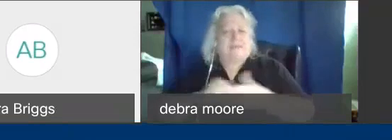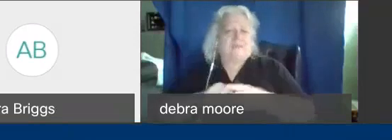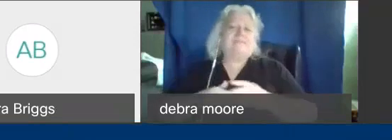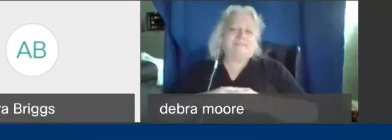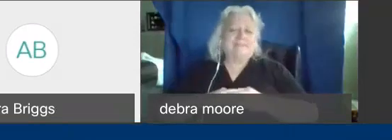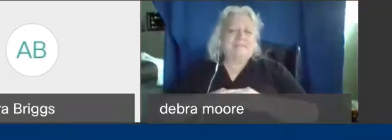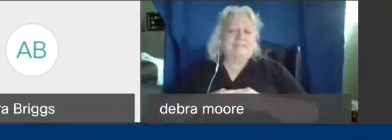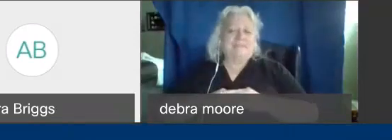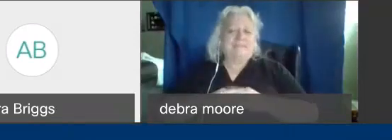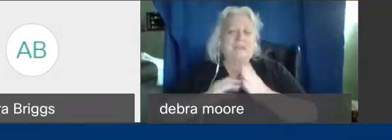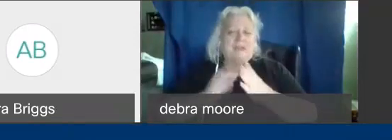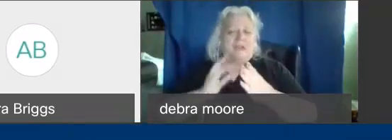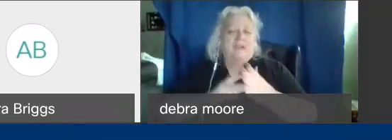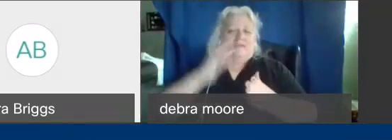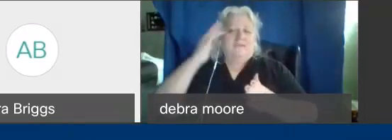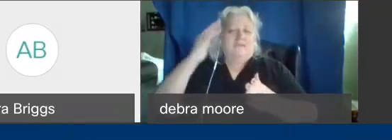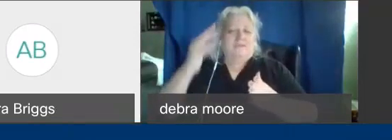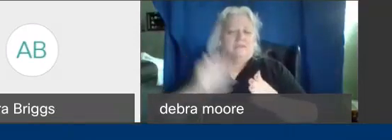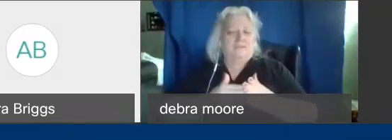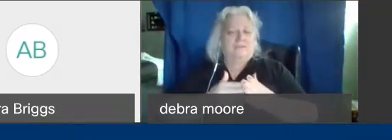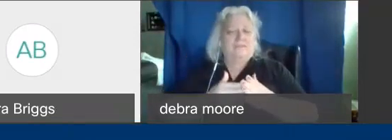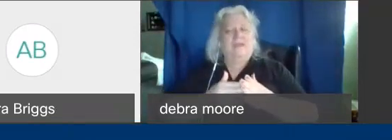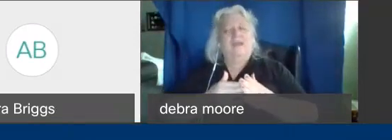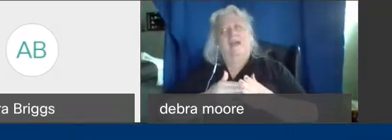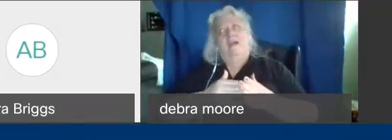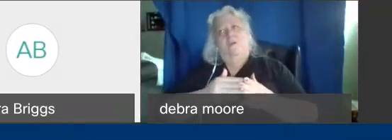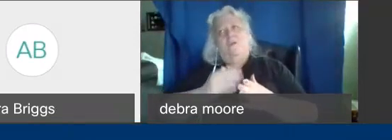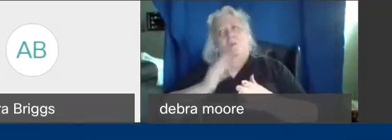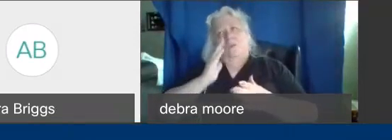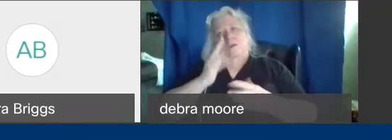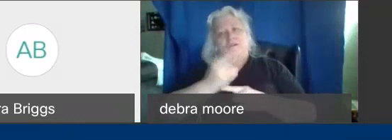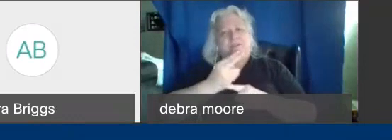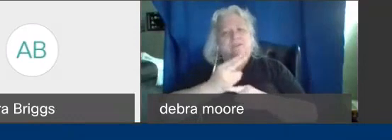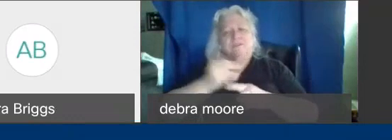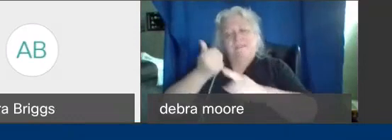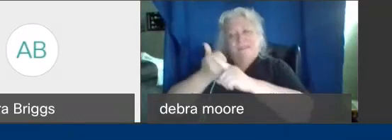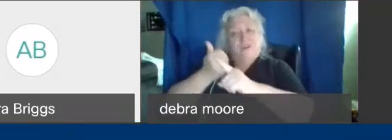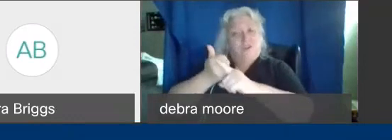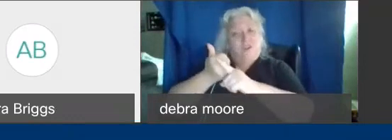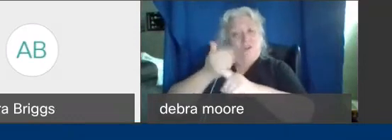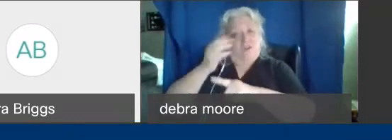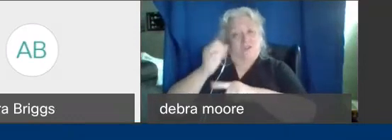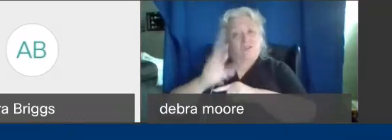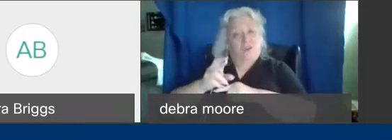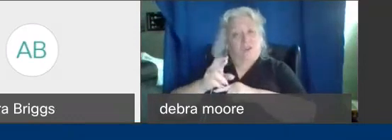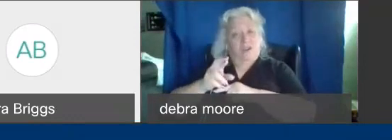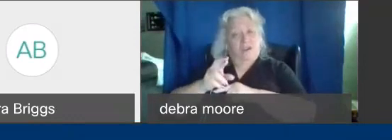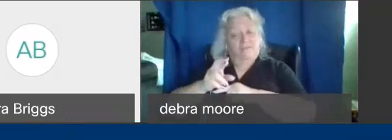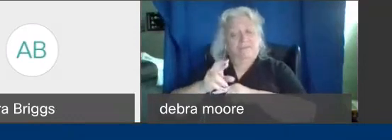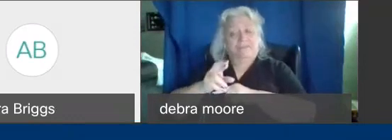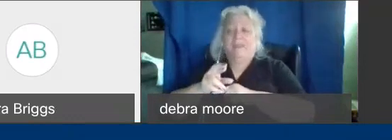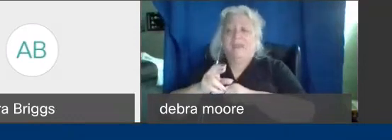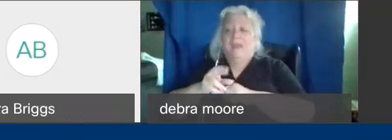And occasionally, students will use student-owned vehicles for travel. So if you're going to an event off campus and